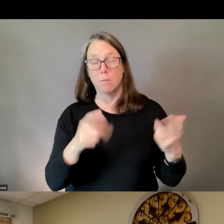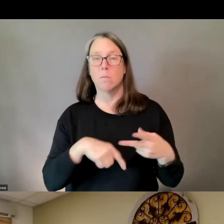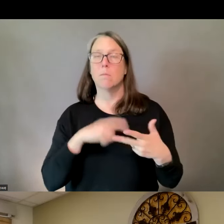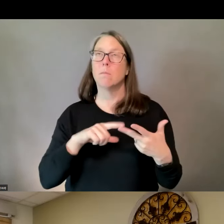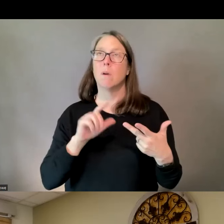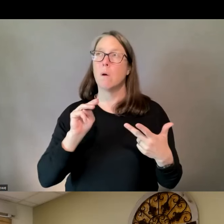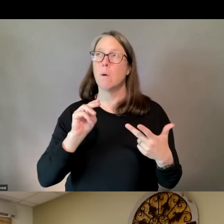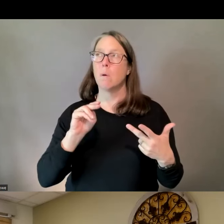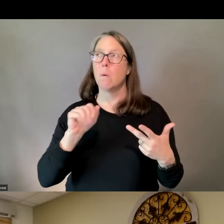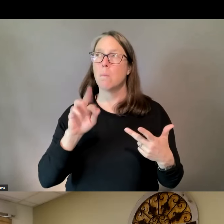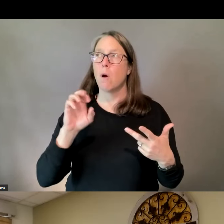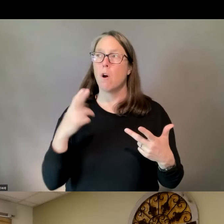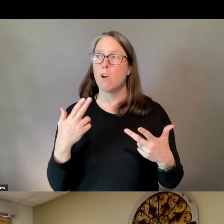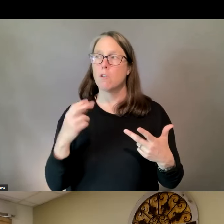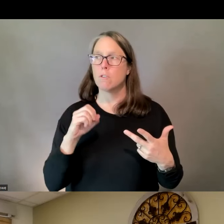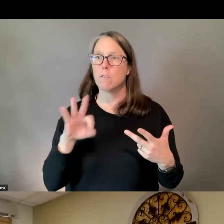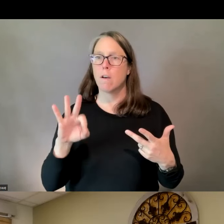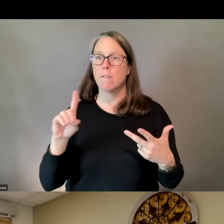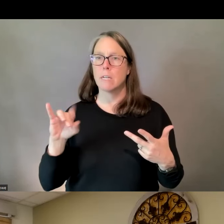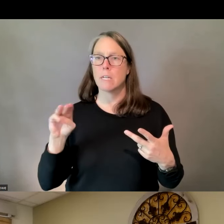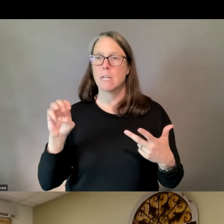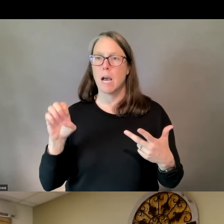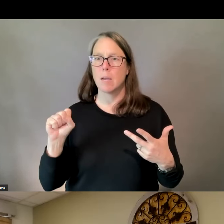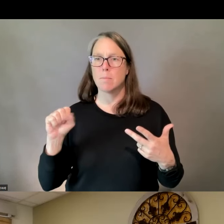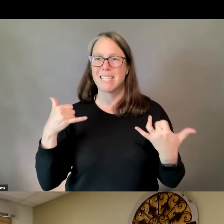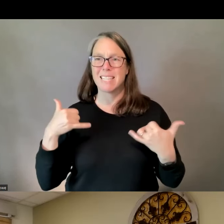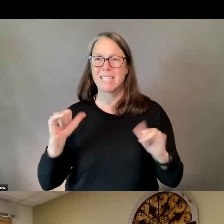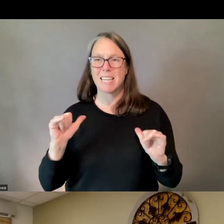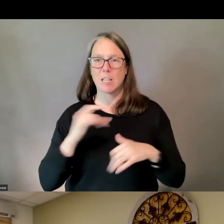is still out and about. So a lot of those